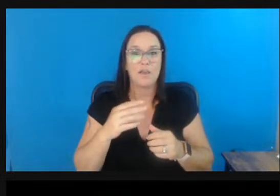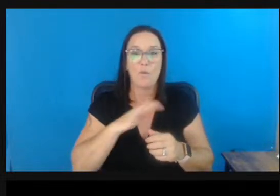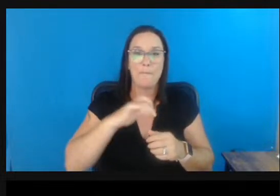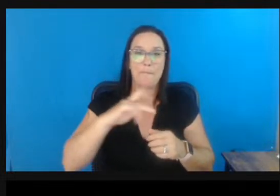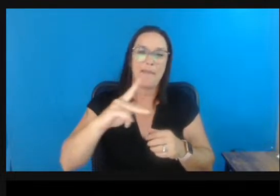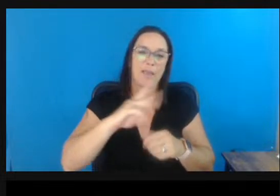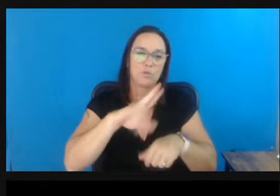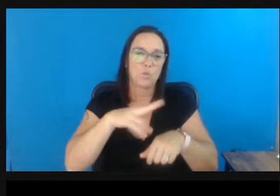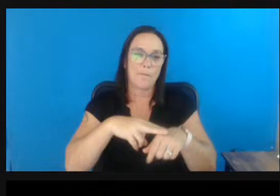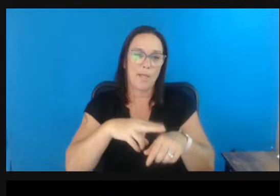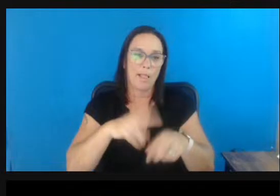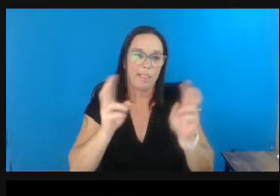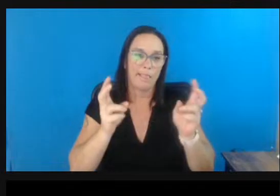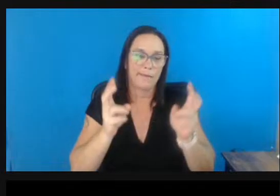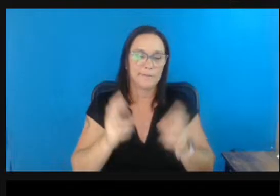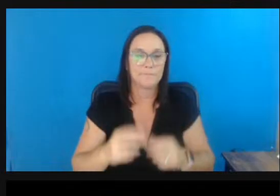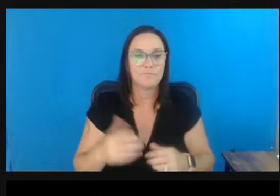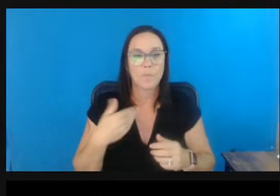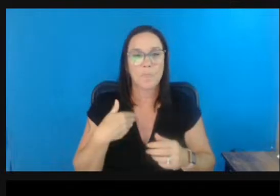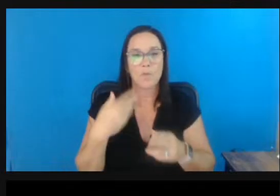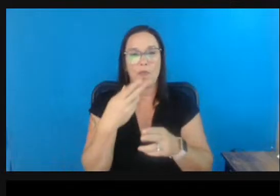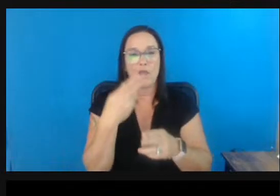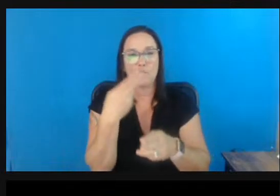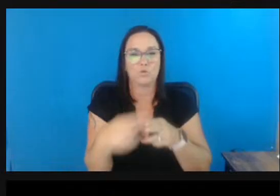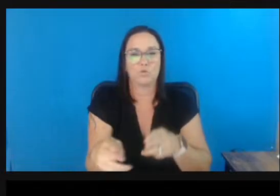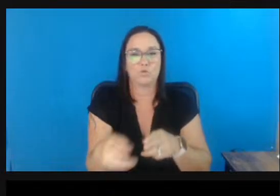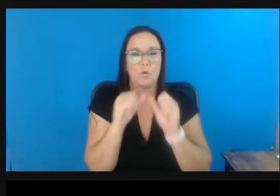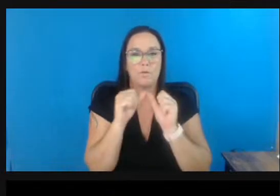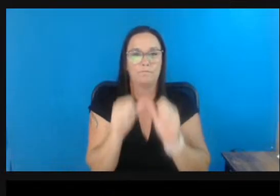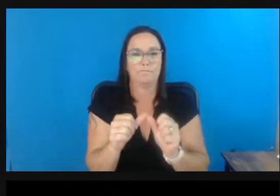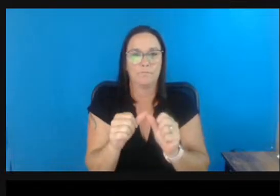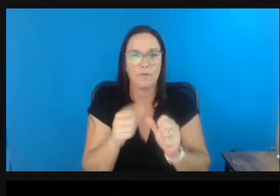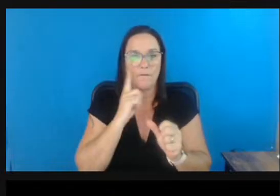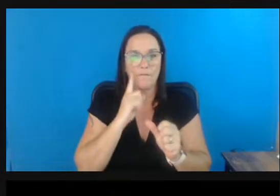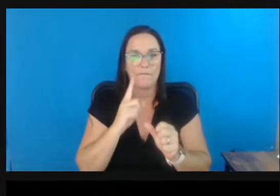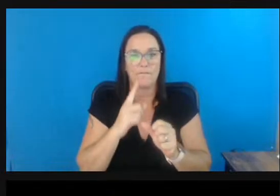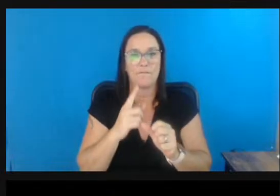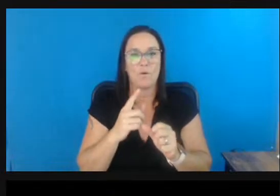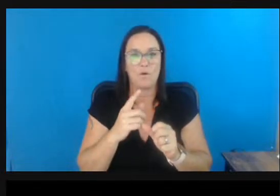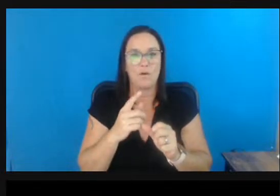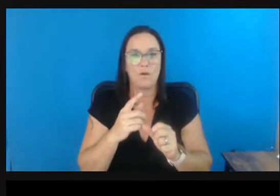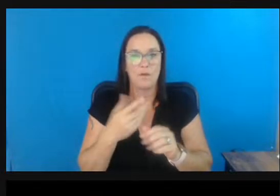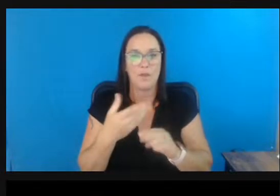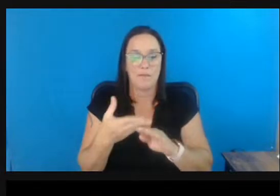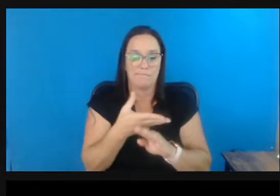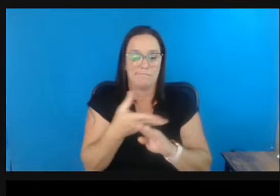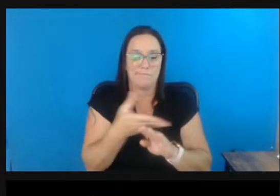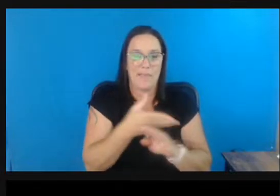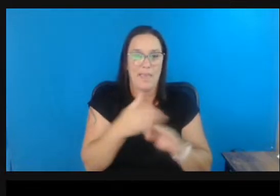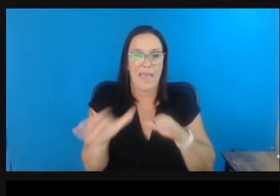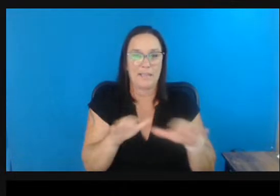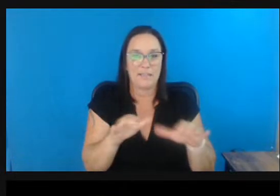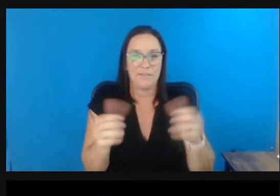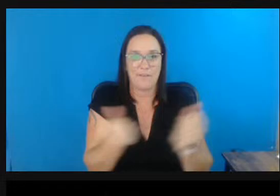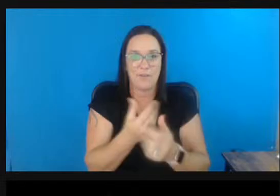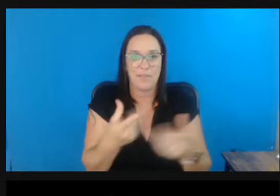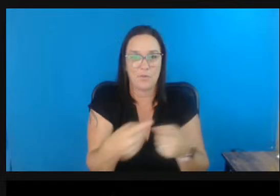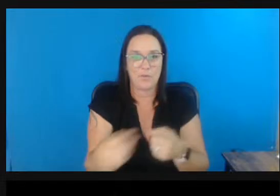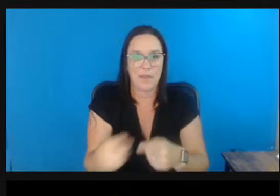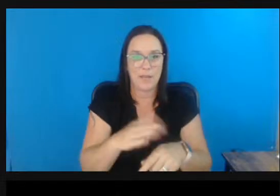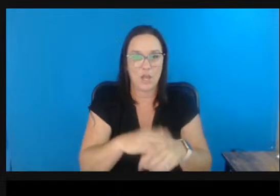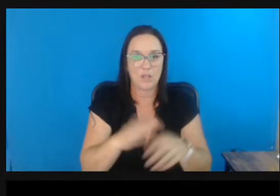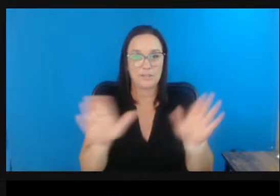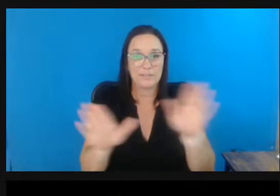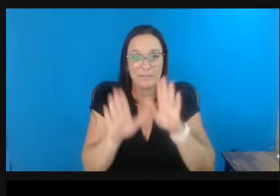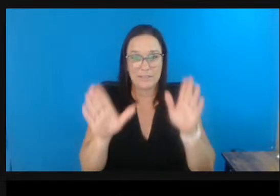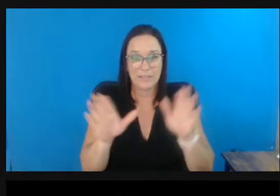we had a shorter duration of precursory activity, all of it happening on Sunday, just a few hours before